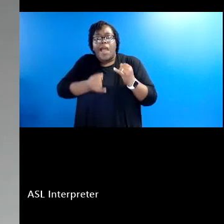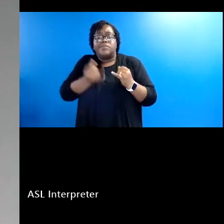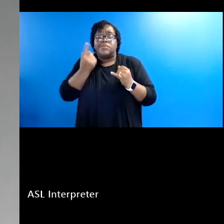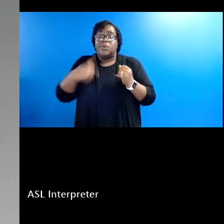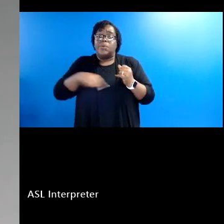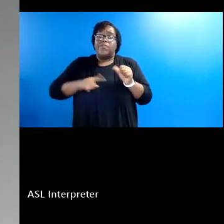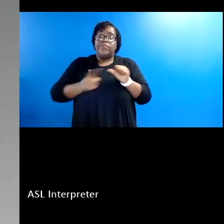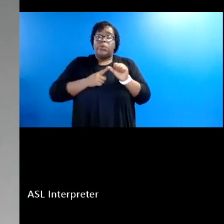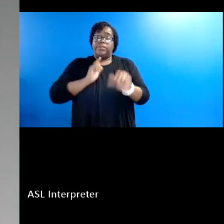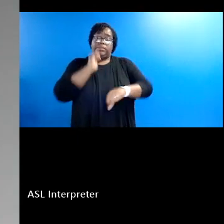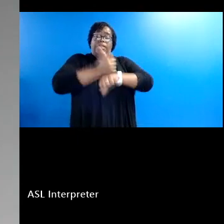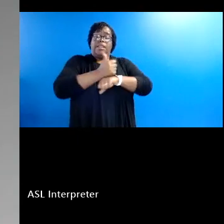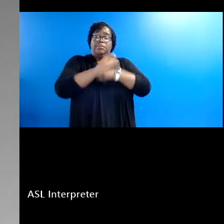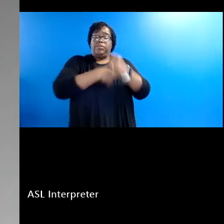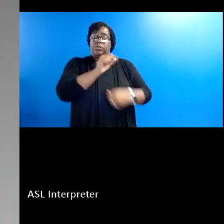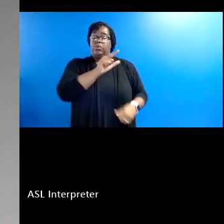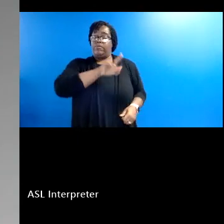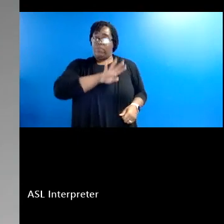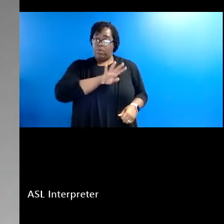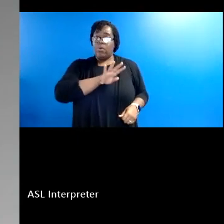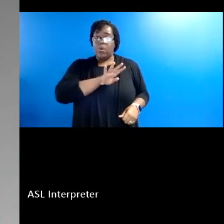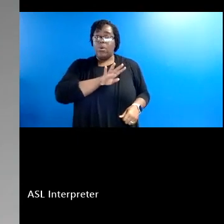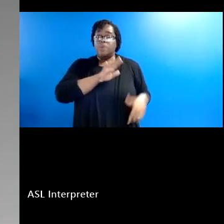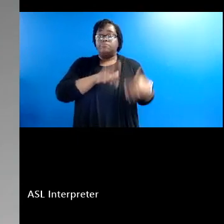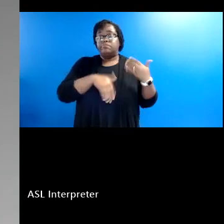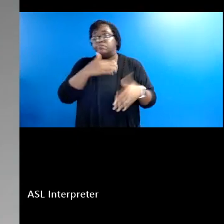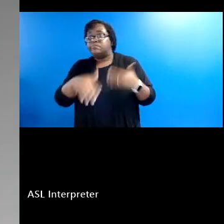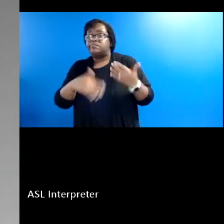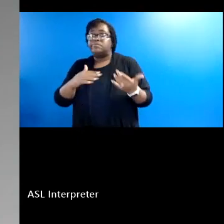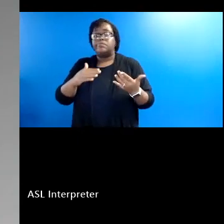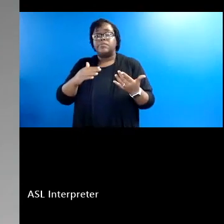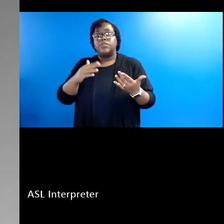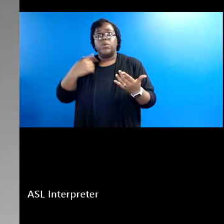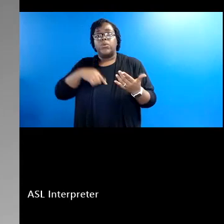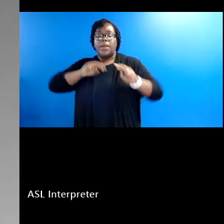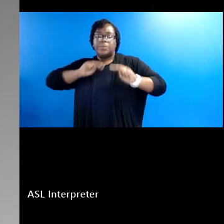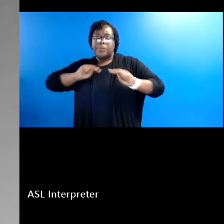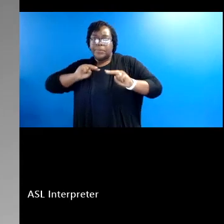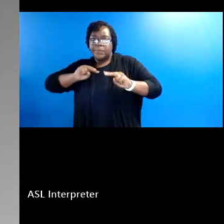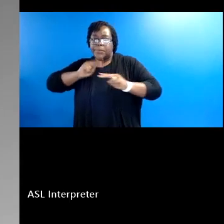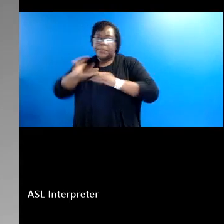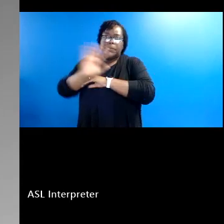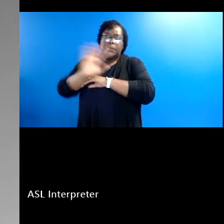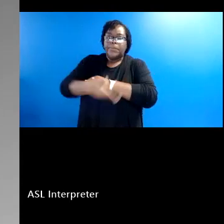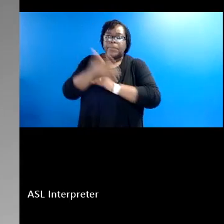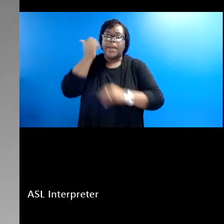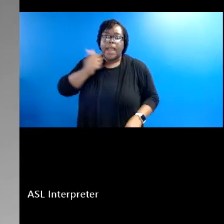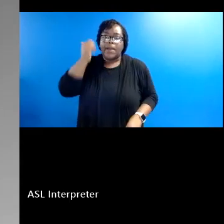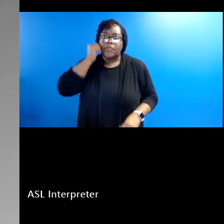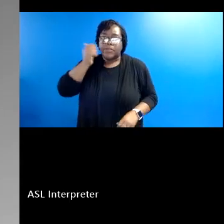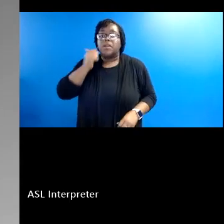in 2024, we've been forming our process related to what we call 24/7 monitoring. This is where we can